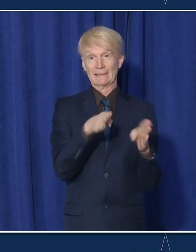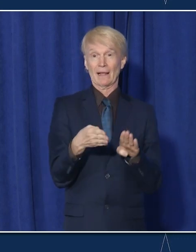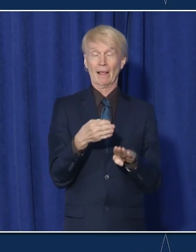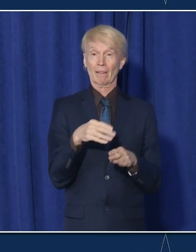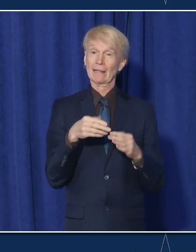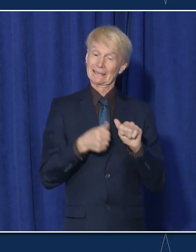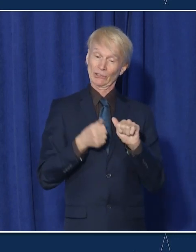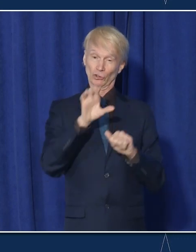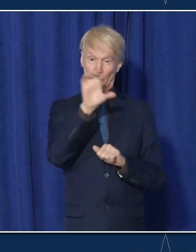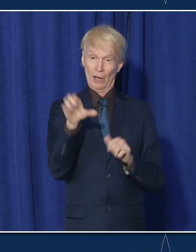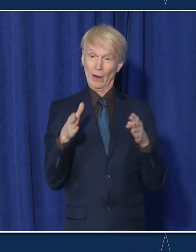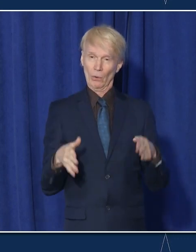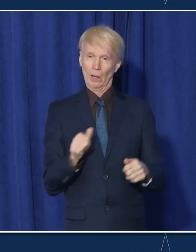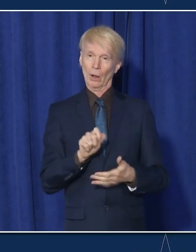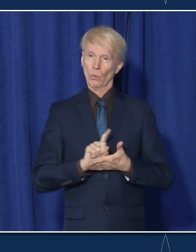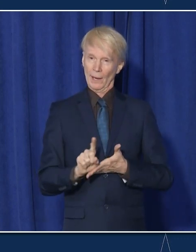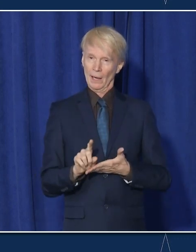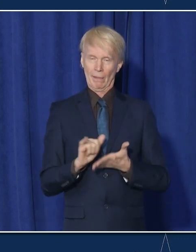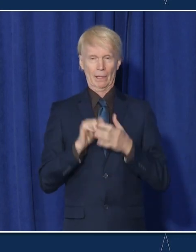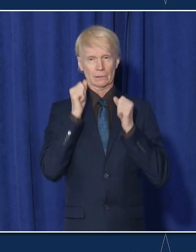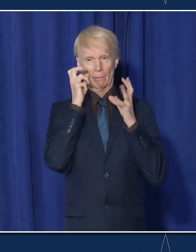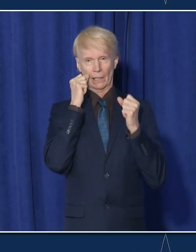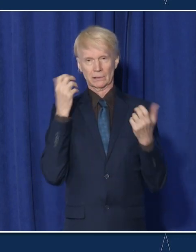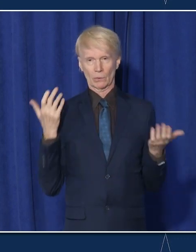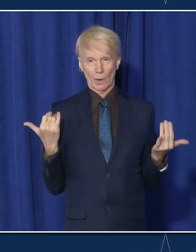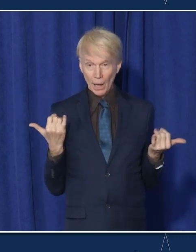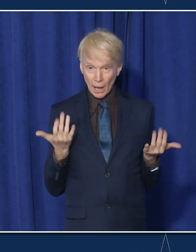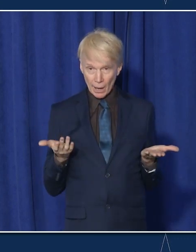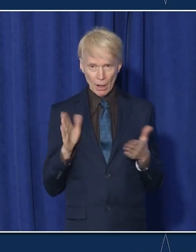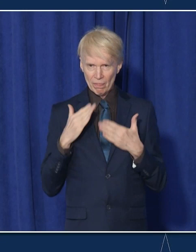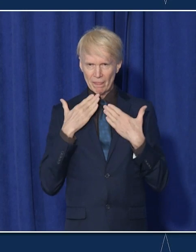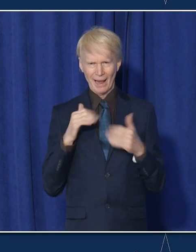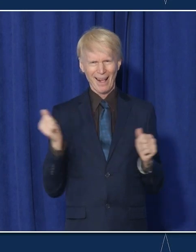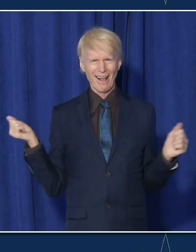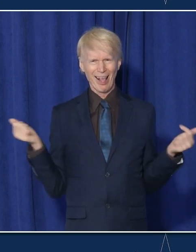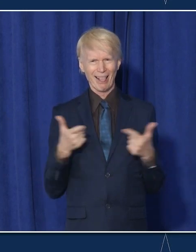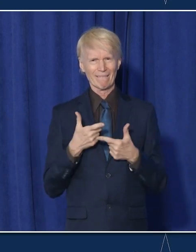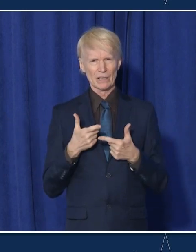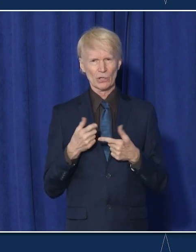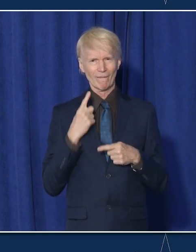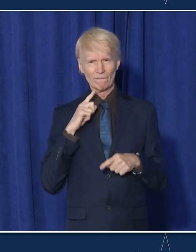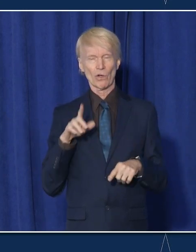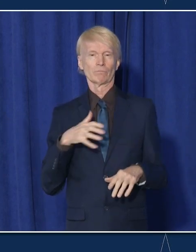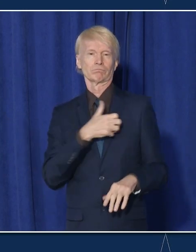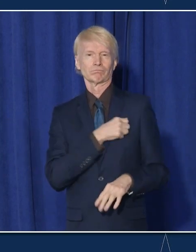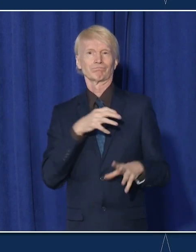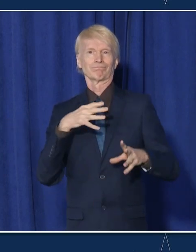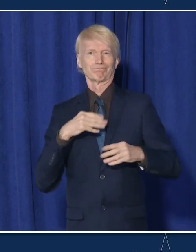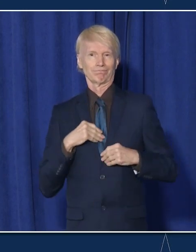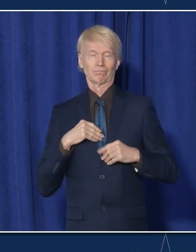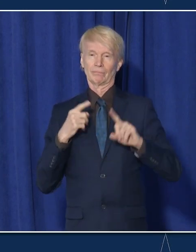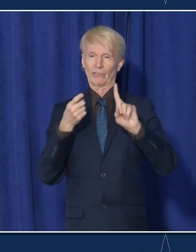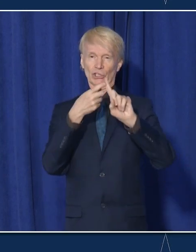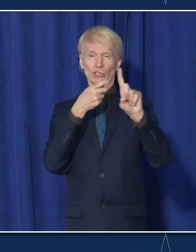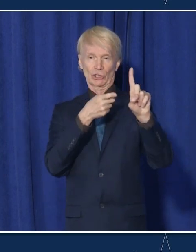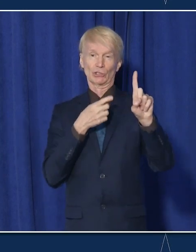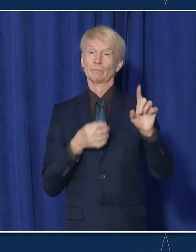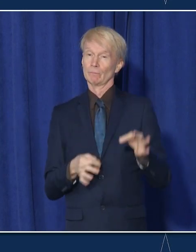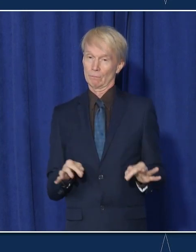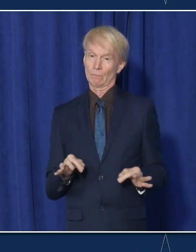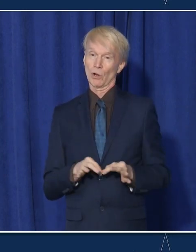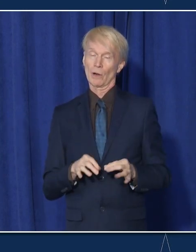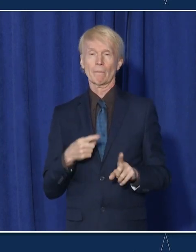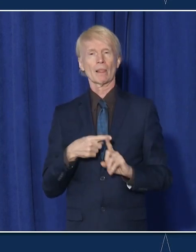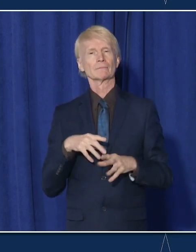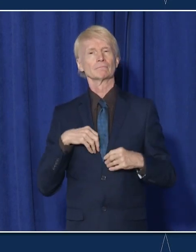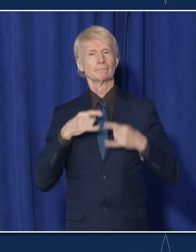week. This is amazing. And this is thanks to all of you for getting vaccinated, first and foremost, for